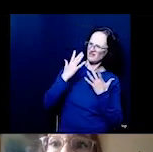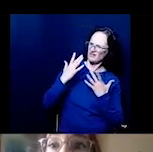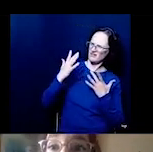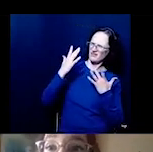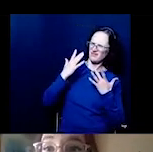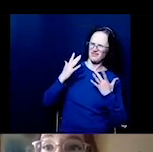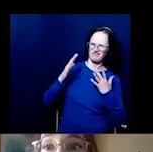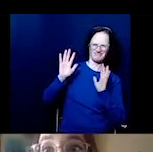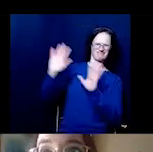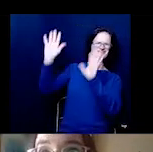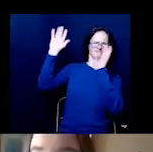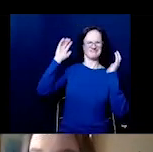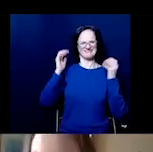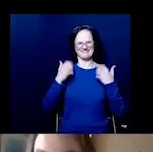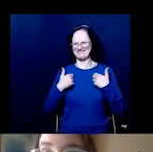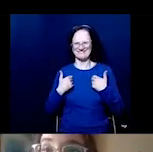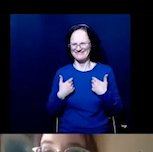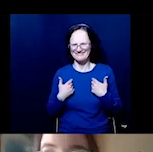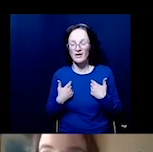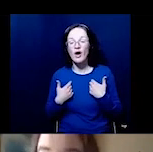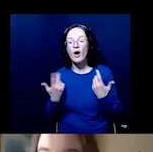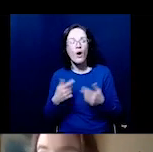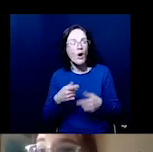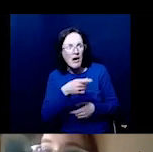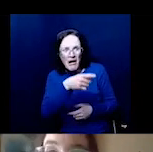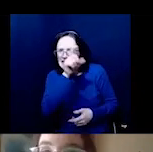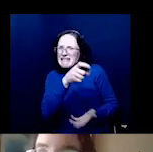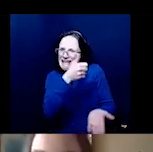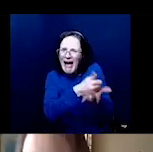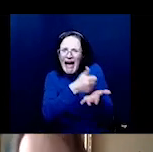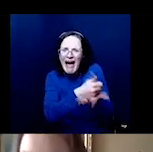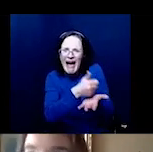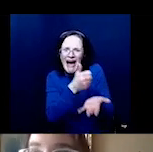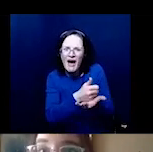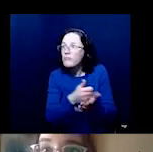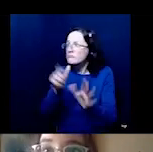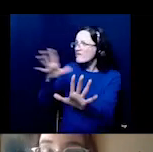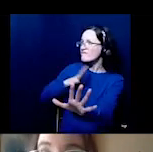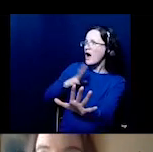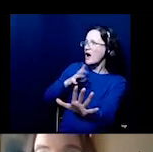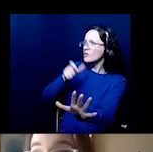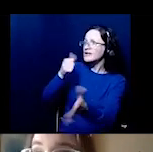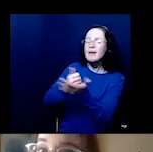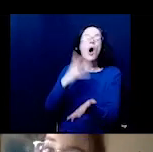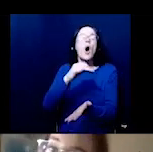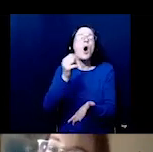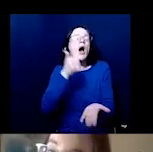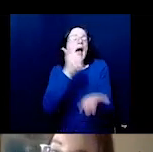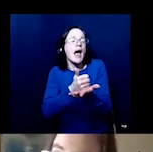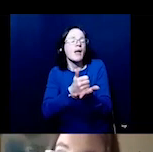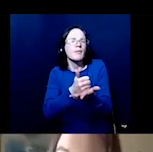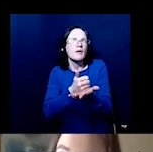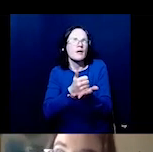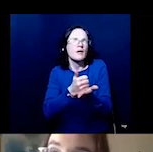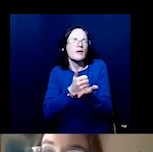People believe that you really need help. And when they tell you, oh no, it's okay, I don't need help, able-bodied students